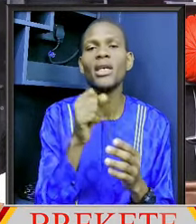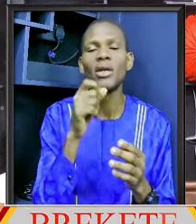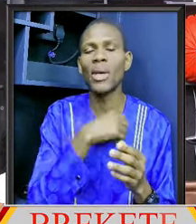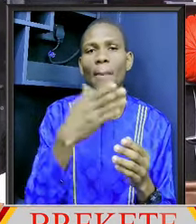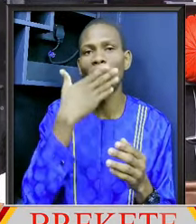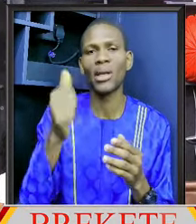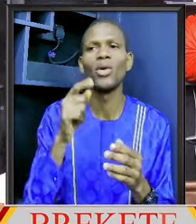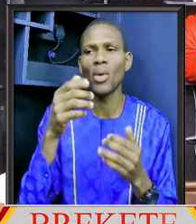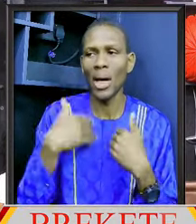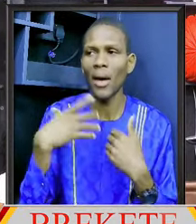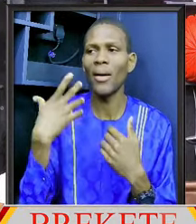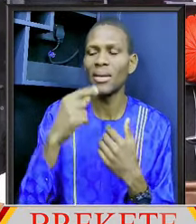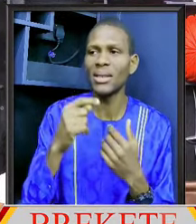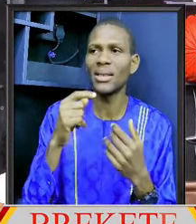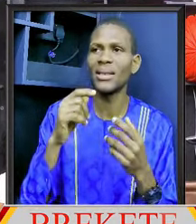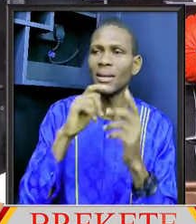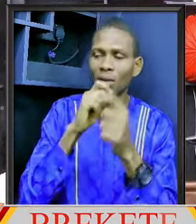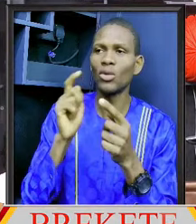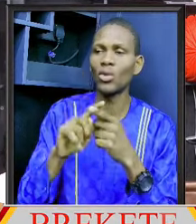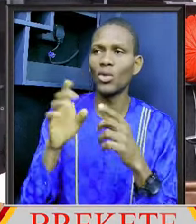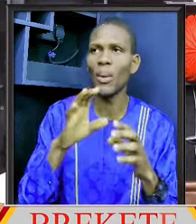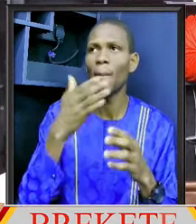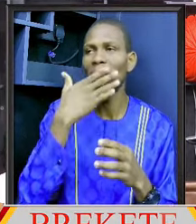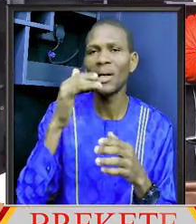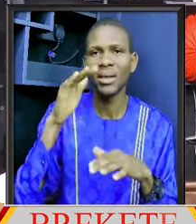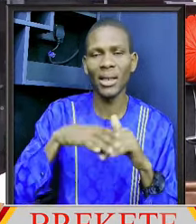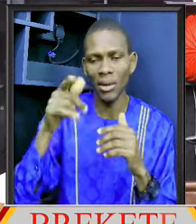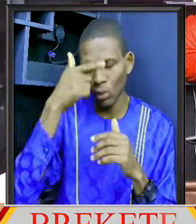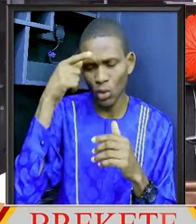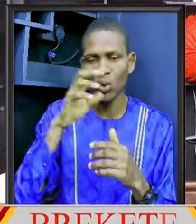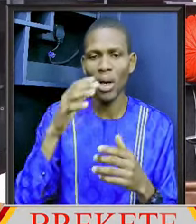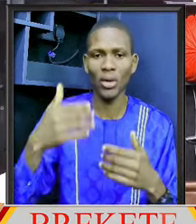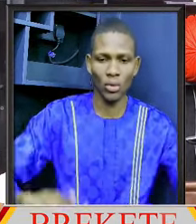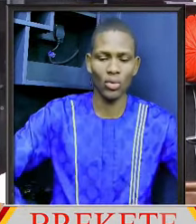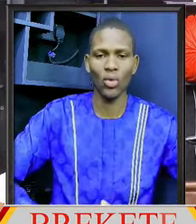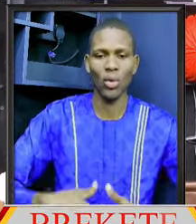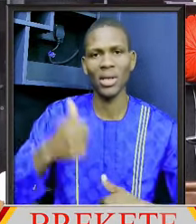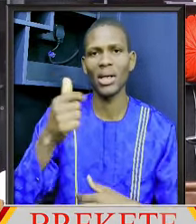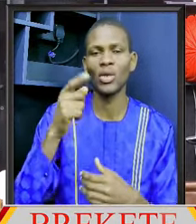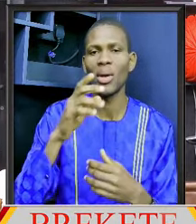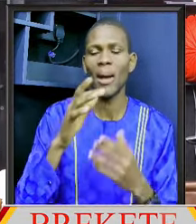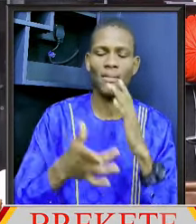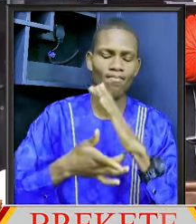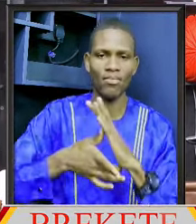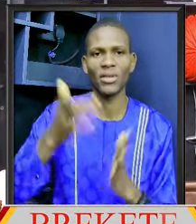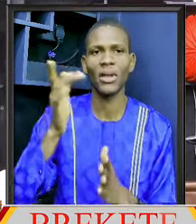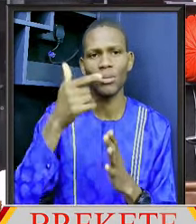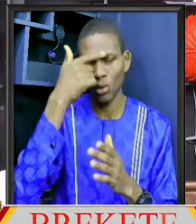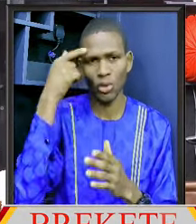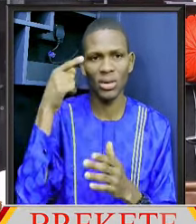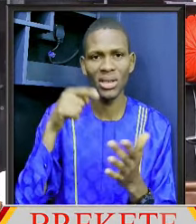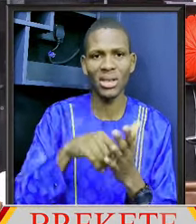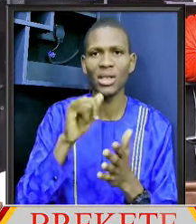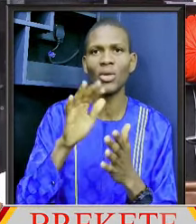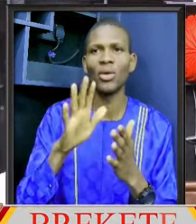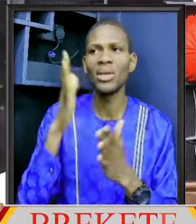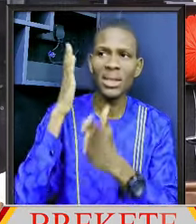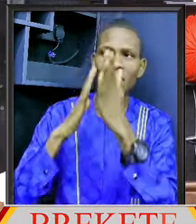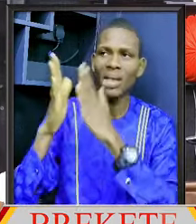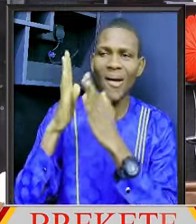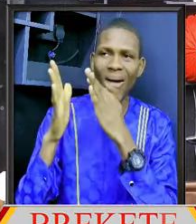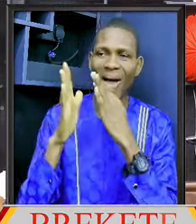You have the potentials to do better than me. Yes, sir. Because you are younger. Because you are smarter. Because this is your